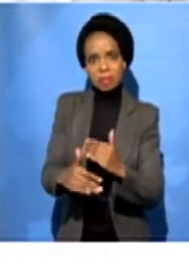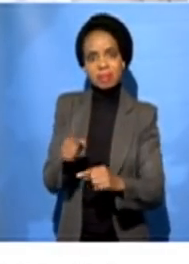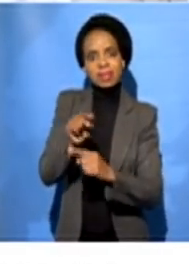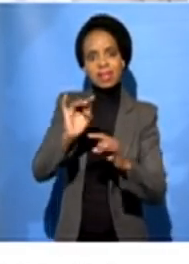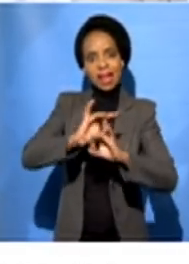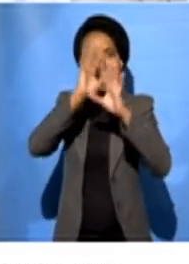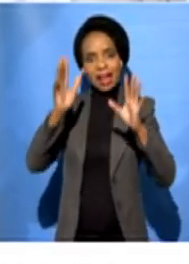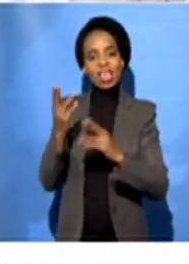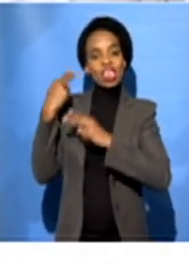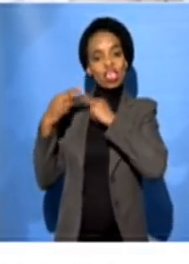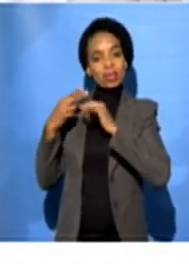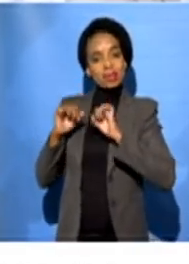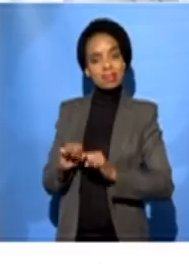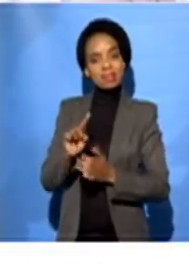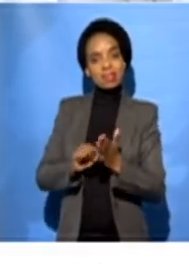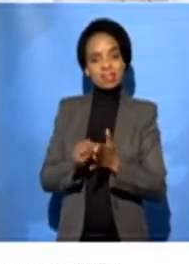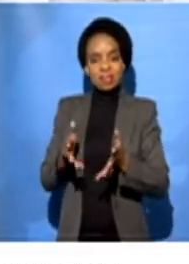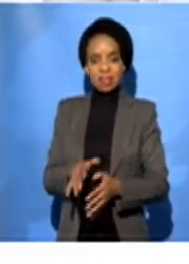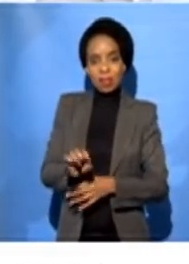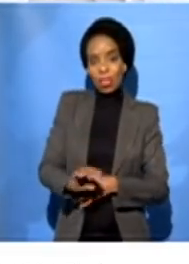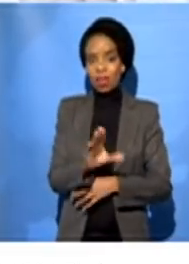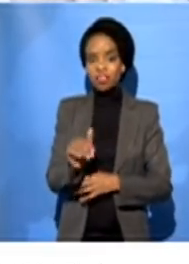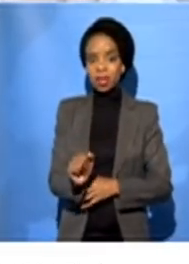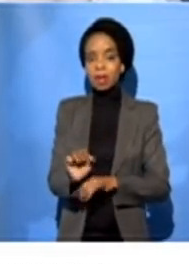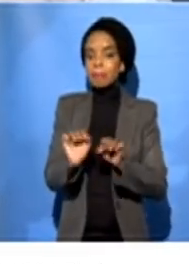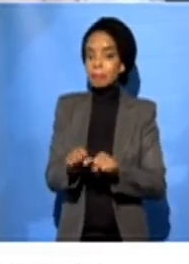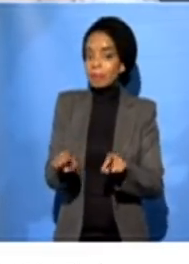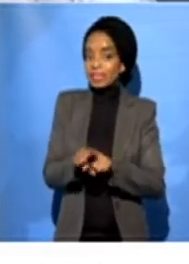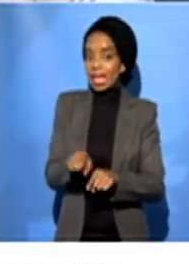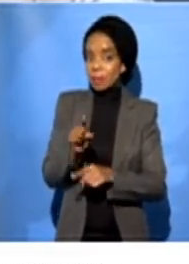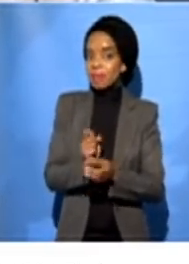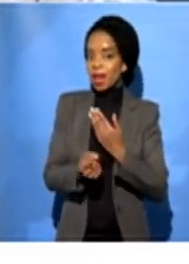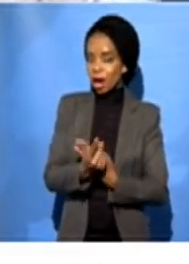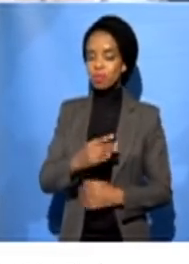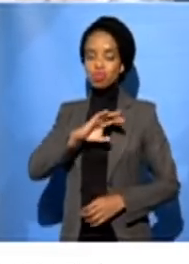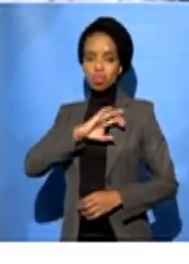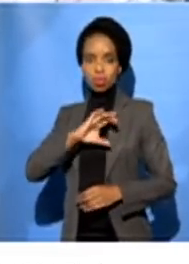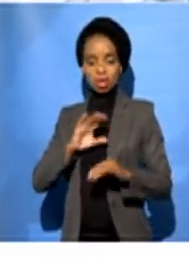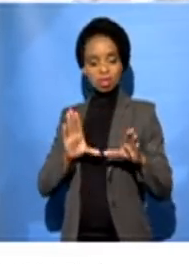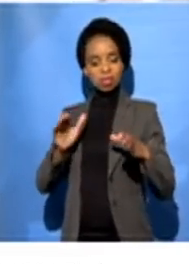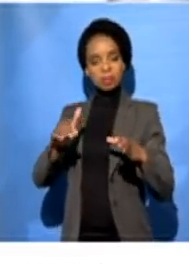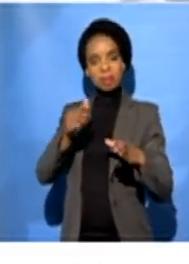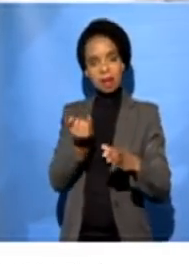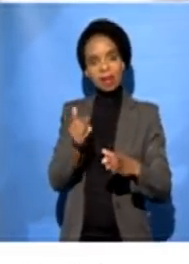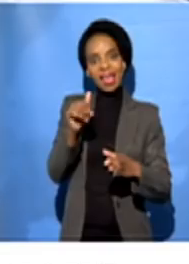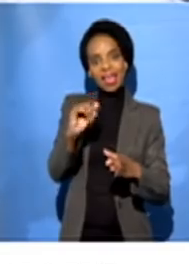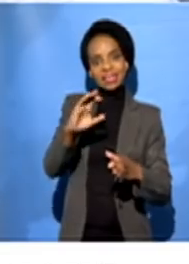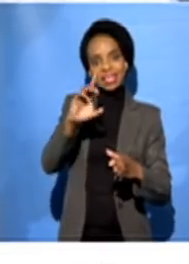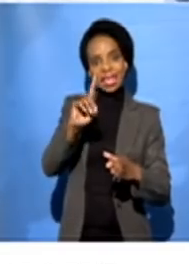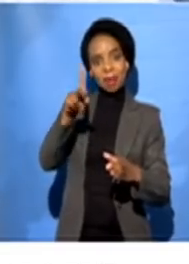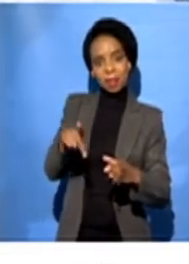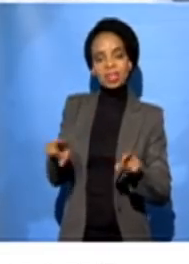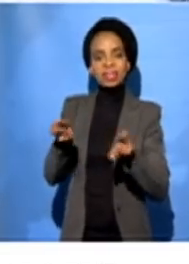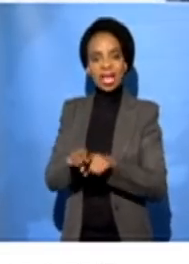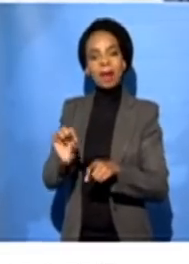history of elections in South Africa. And that is also applicable to Christians in terms of the ACDP as well as